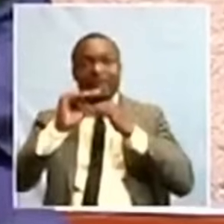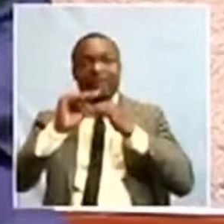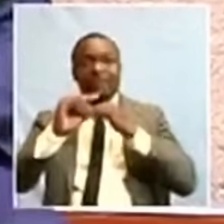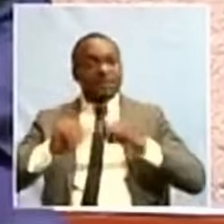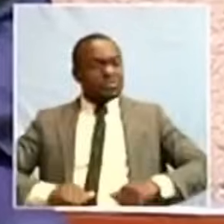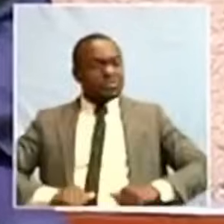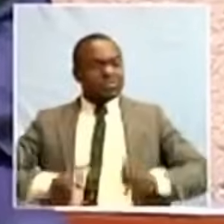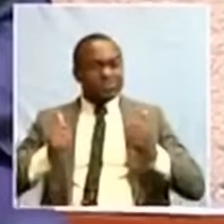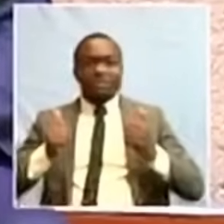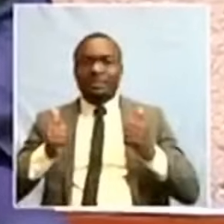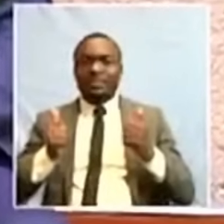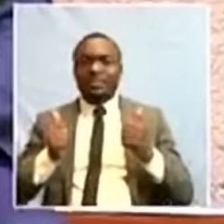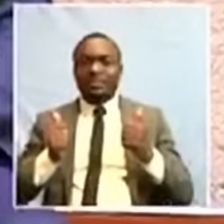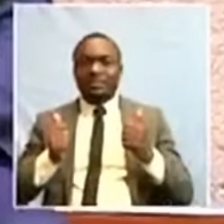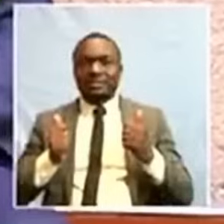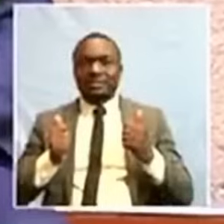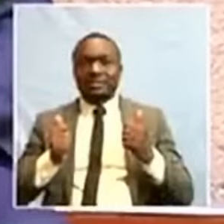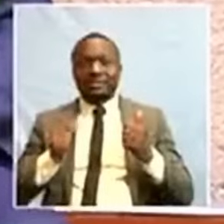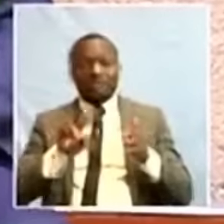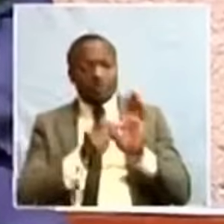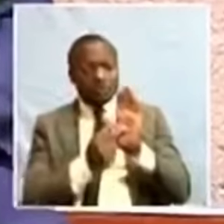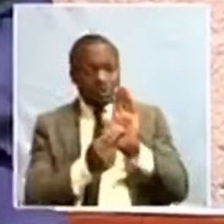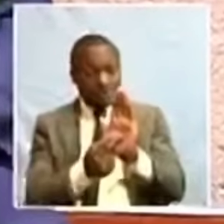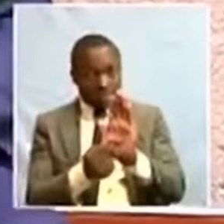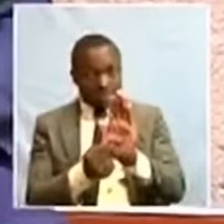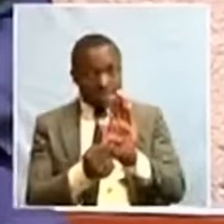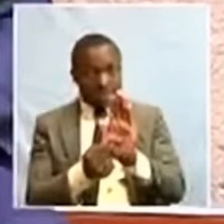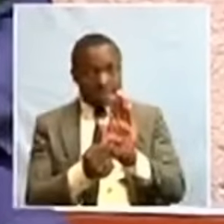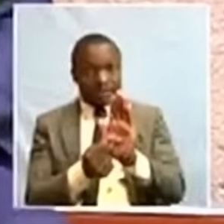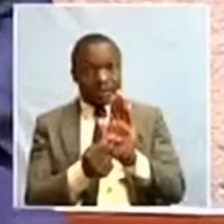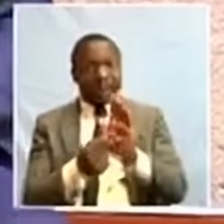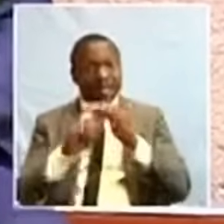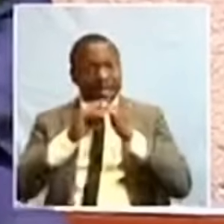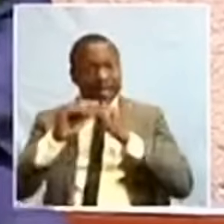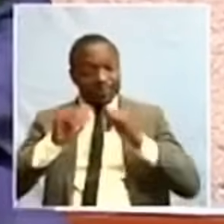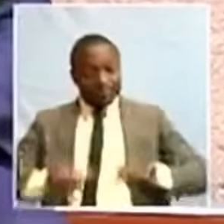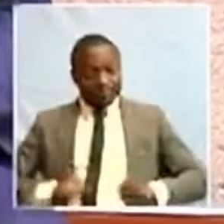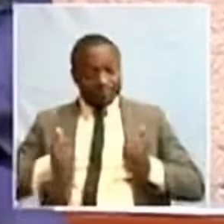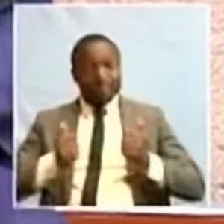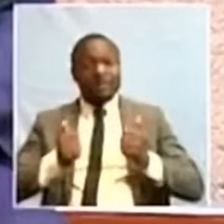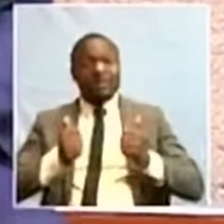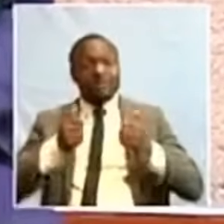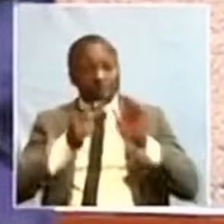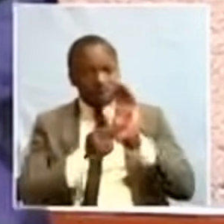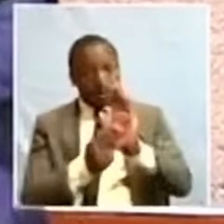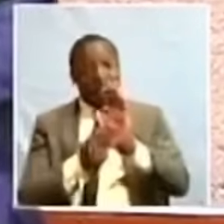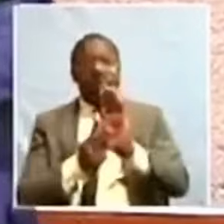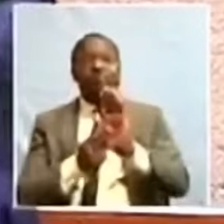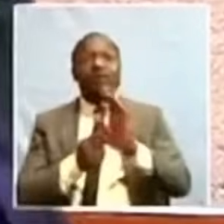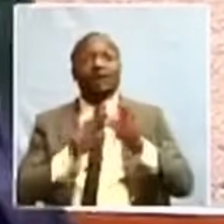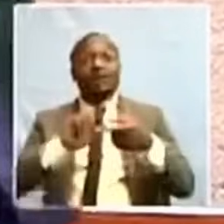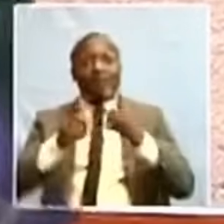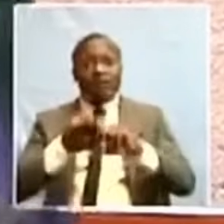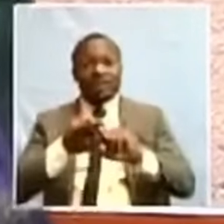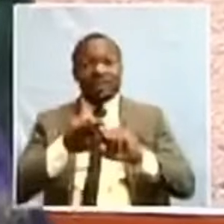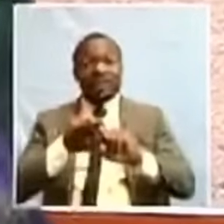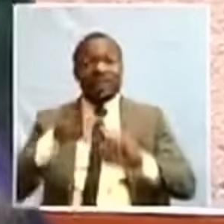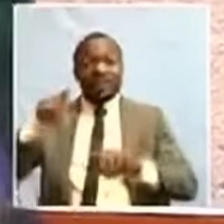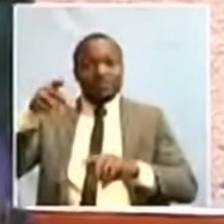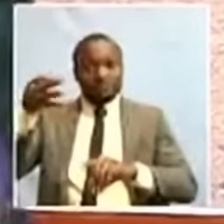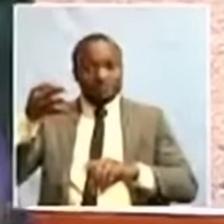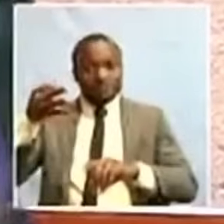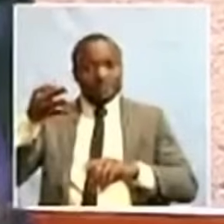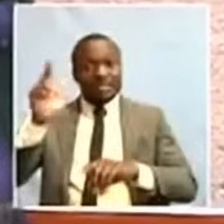exhibited. The level of bitterness that is still being exhibited by our colleagues from the PF 3 years down the